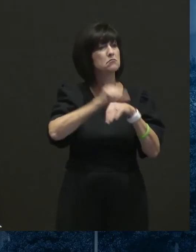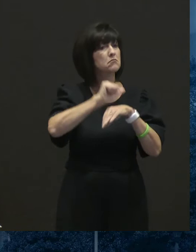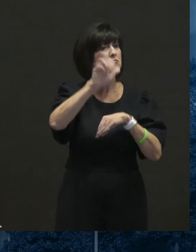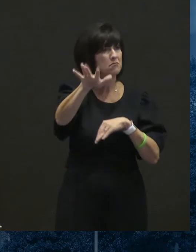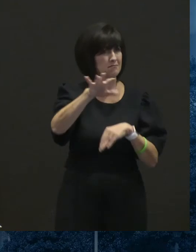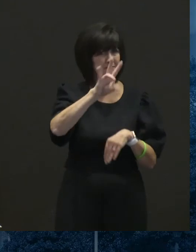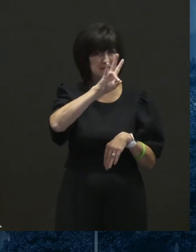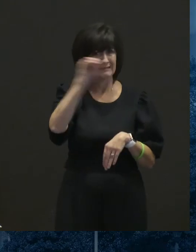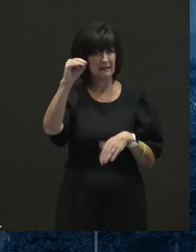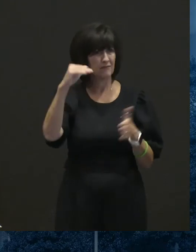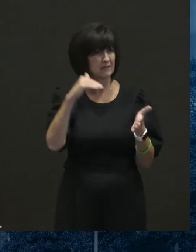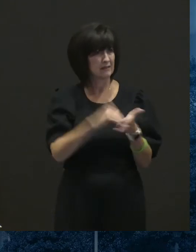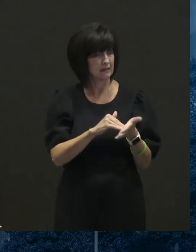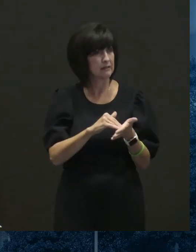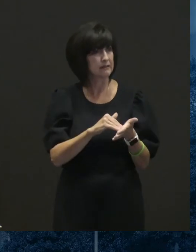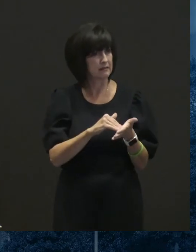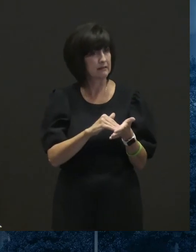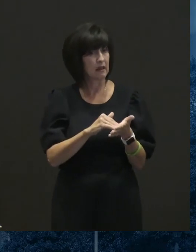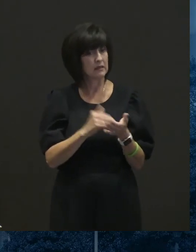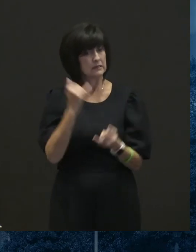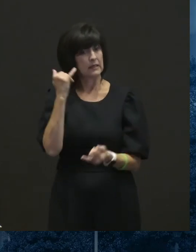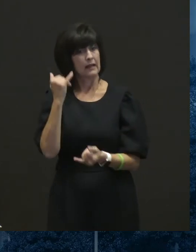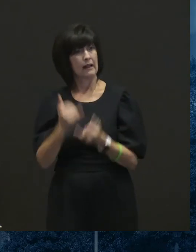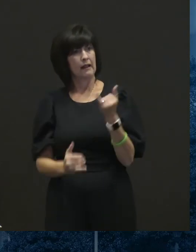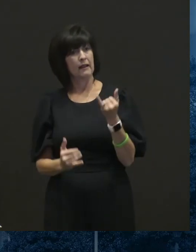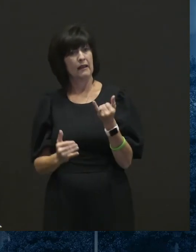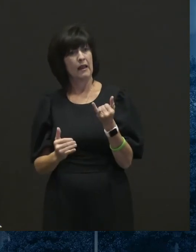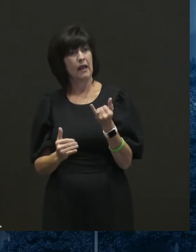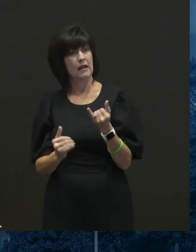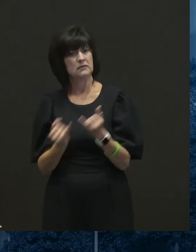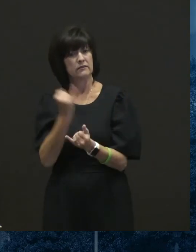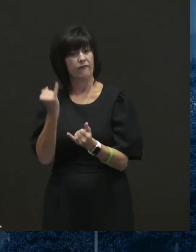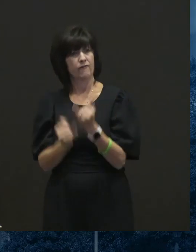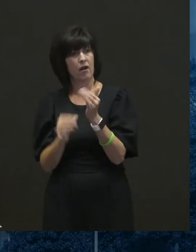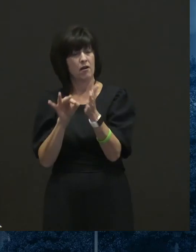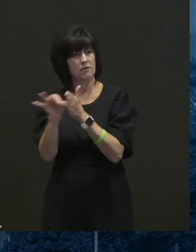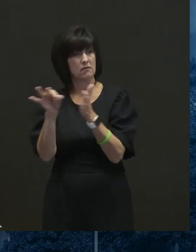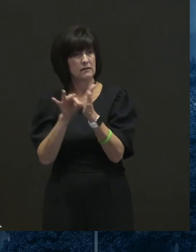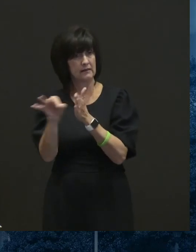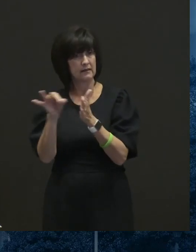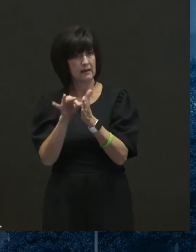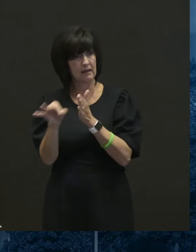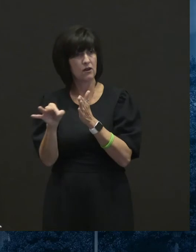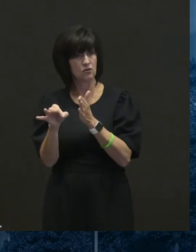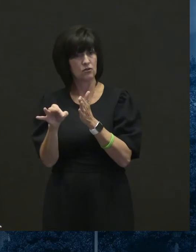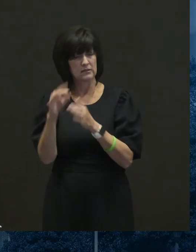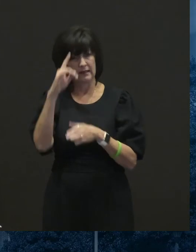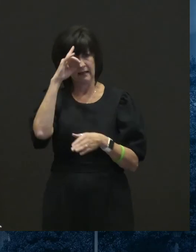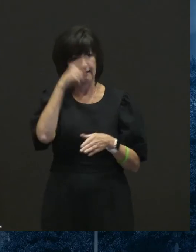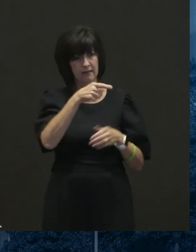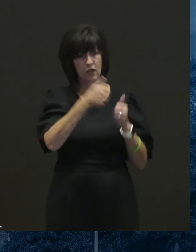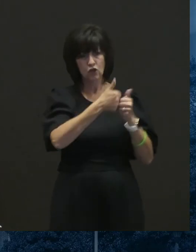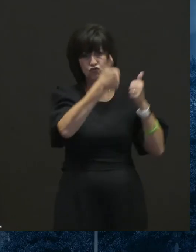remember what the final numbers were. I think on the day, the combined numbers of remote or vote by mail and